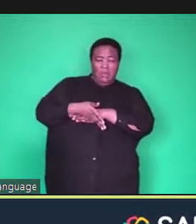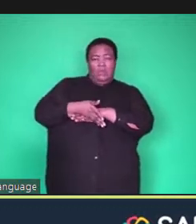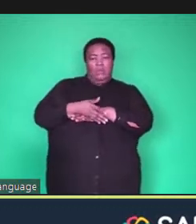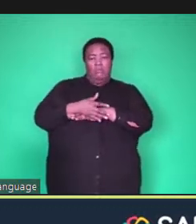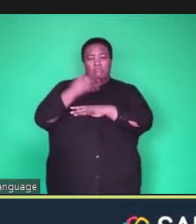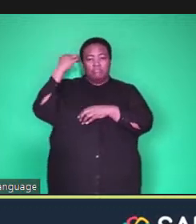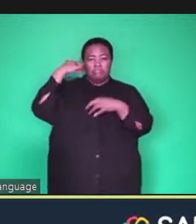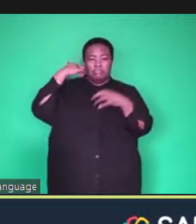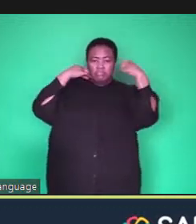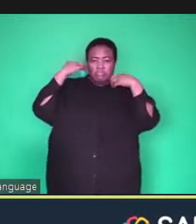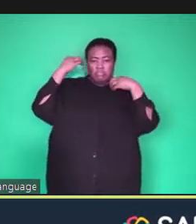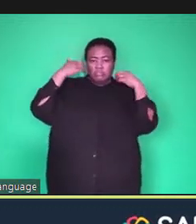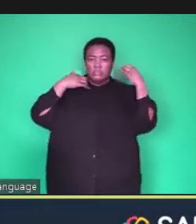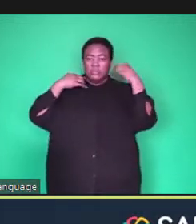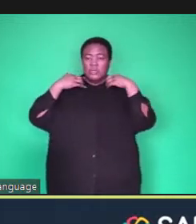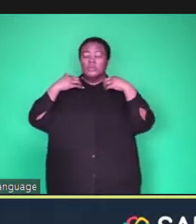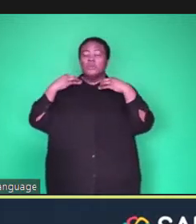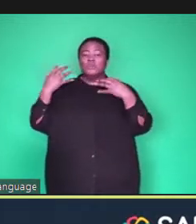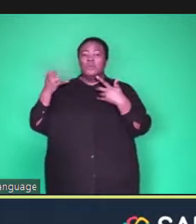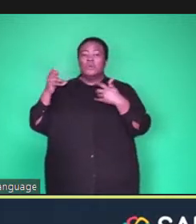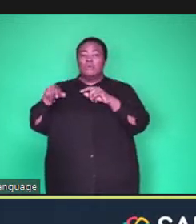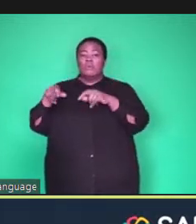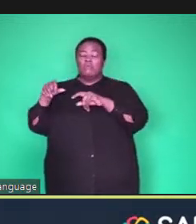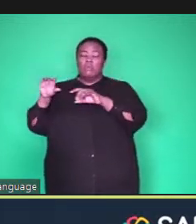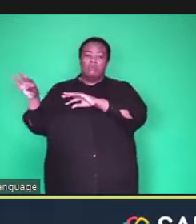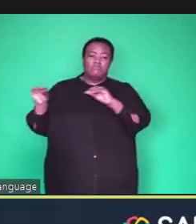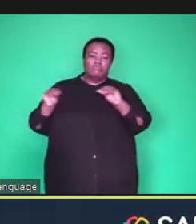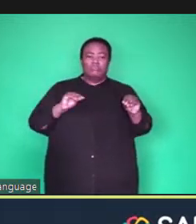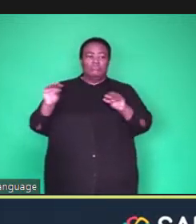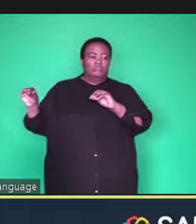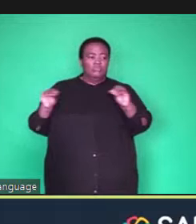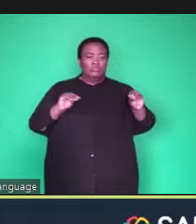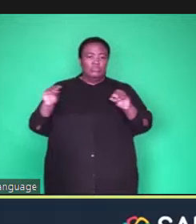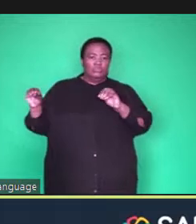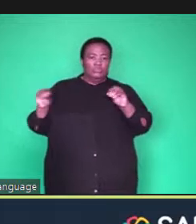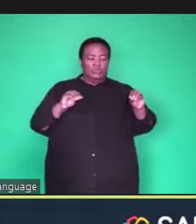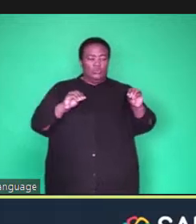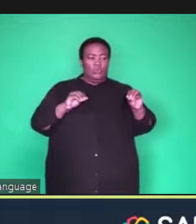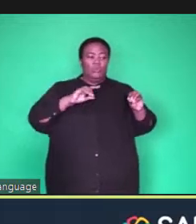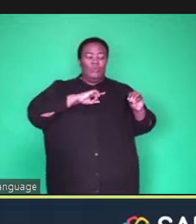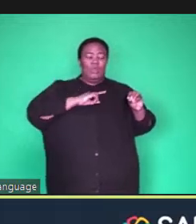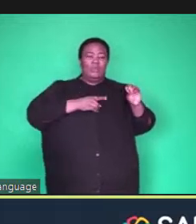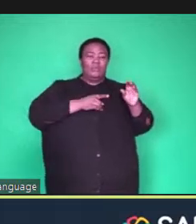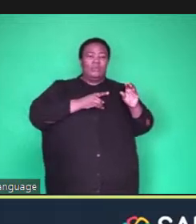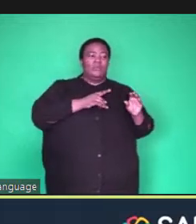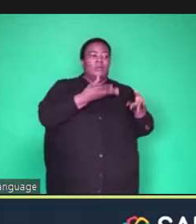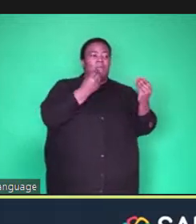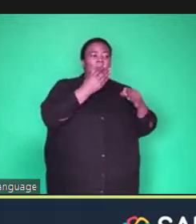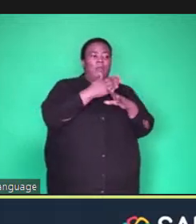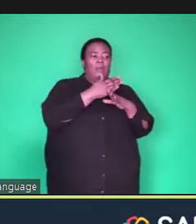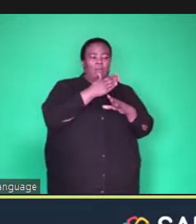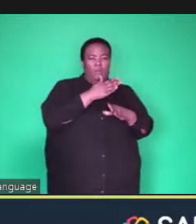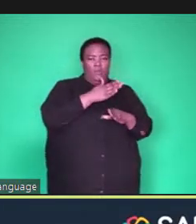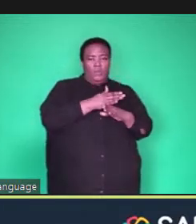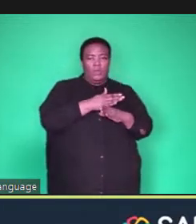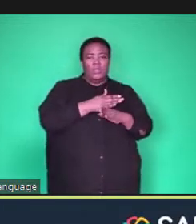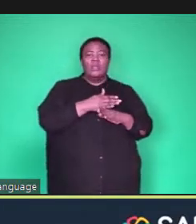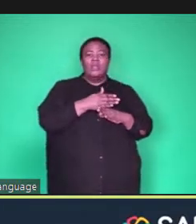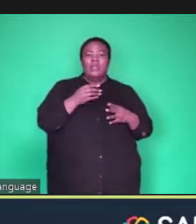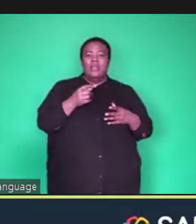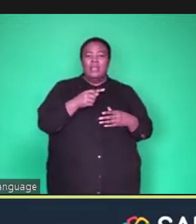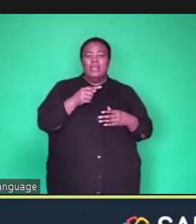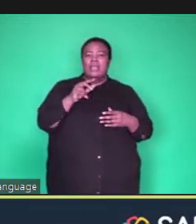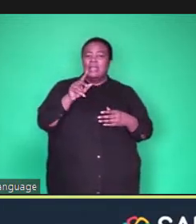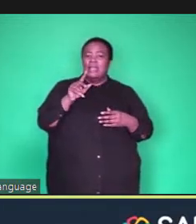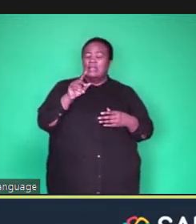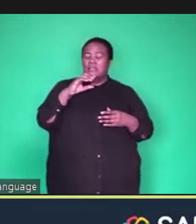labor migration, forced the labor migration that got this whole system underway. And again, as Kath was explaining, women,